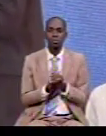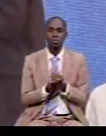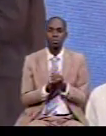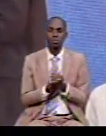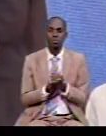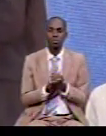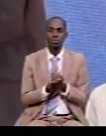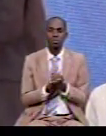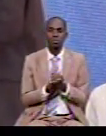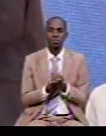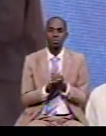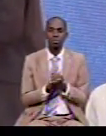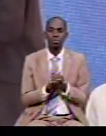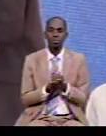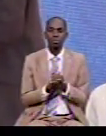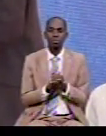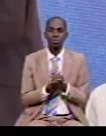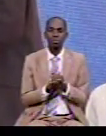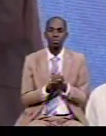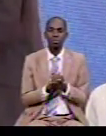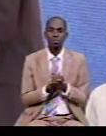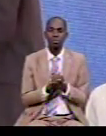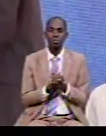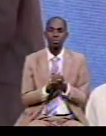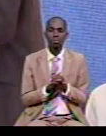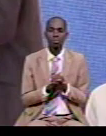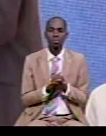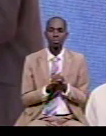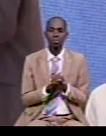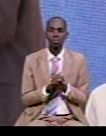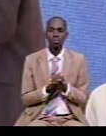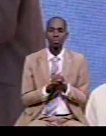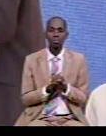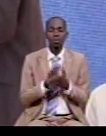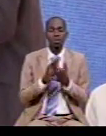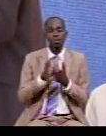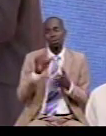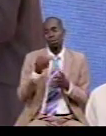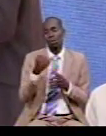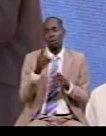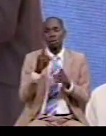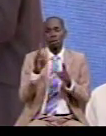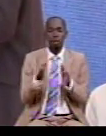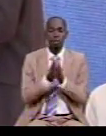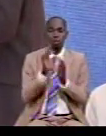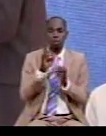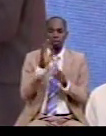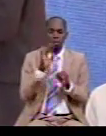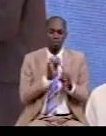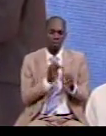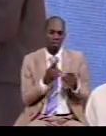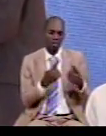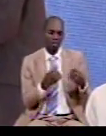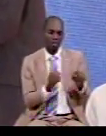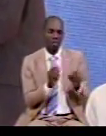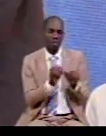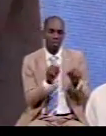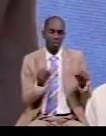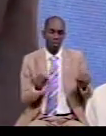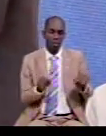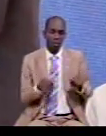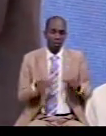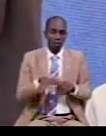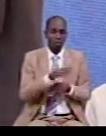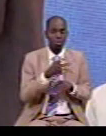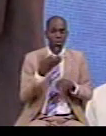I try an area of education and I seem to fail, should